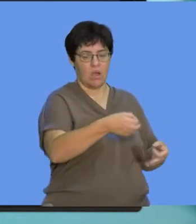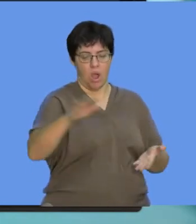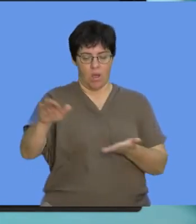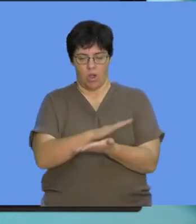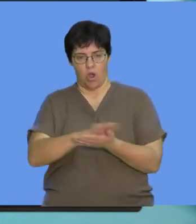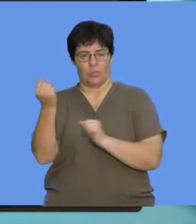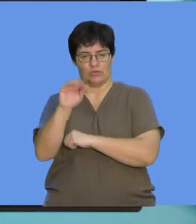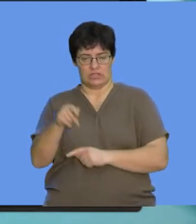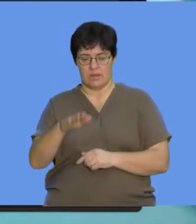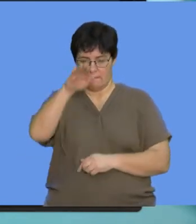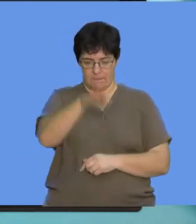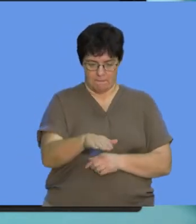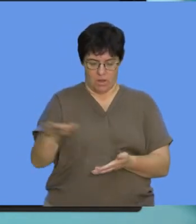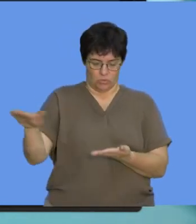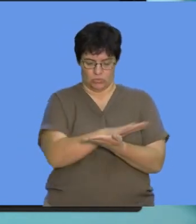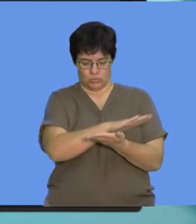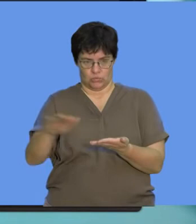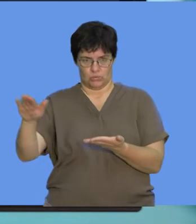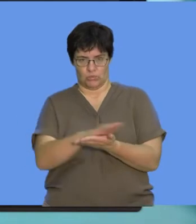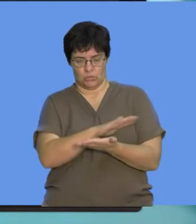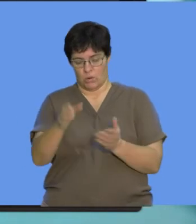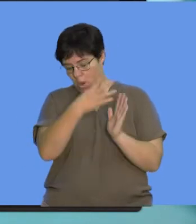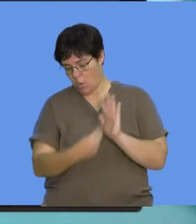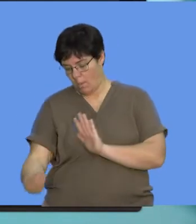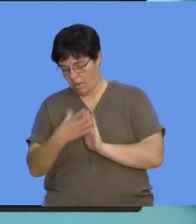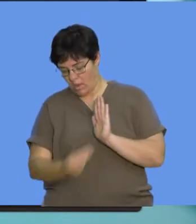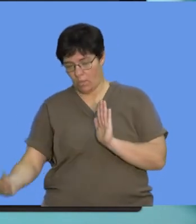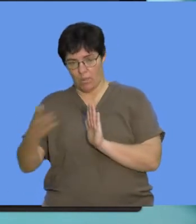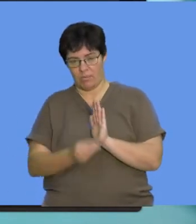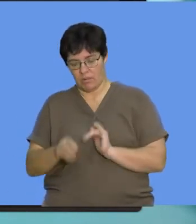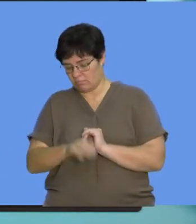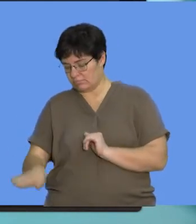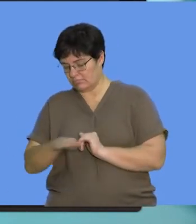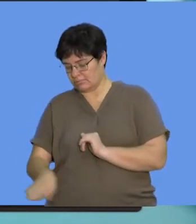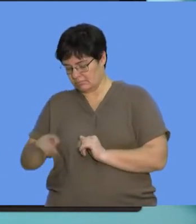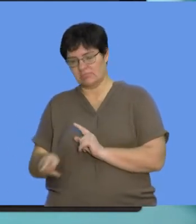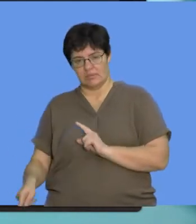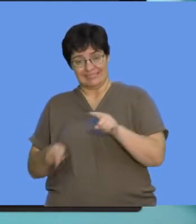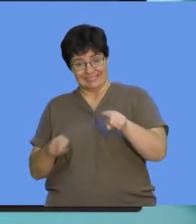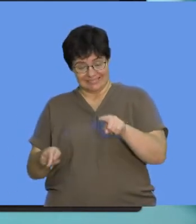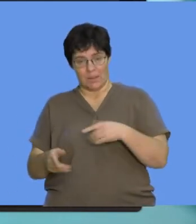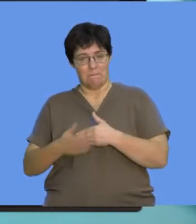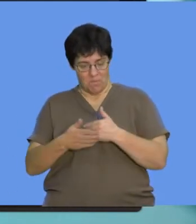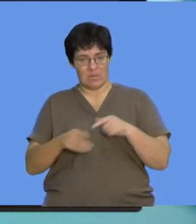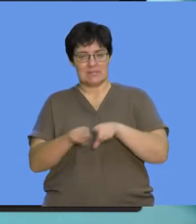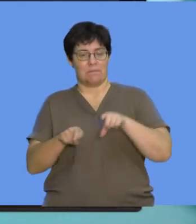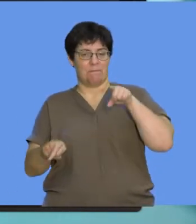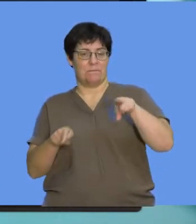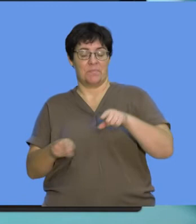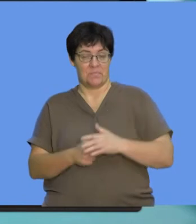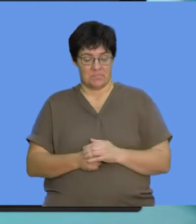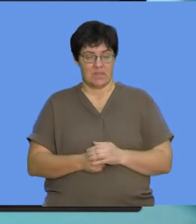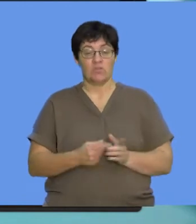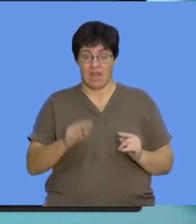a photocopying machine, and if you place that over, the photocopy uses that as a template to make more